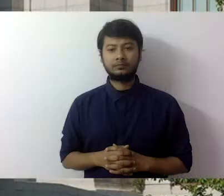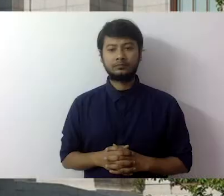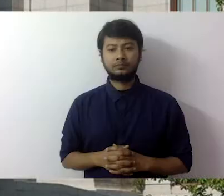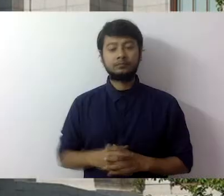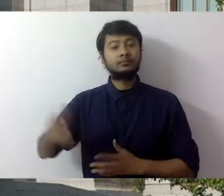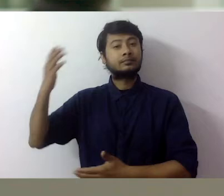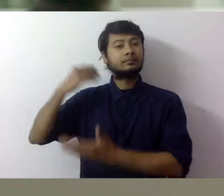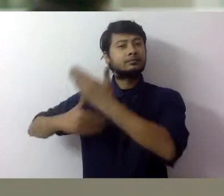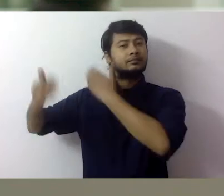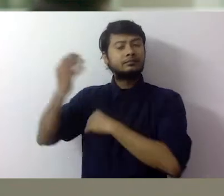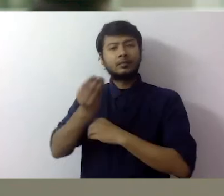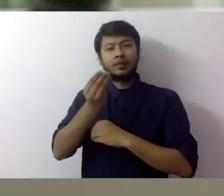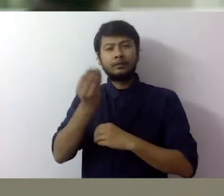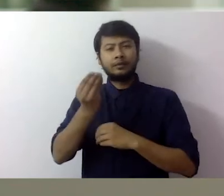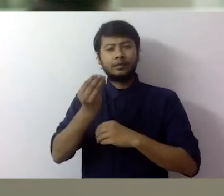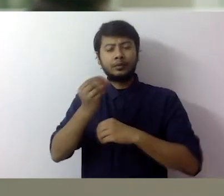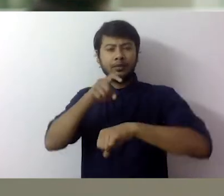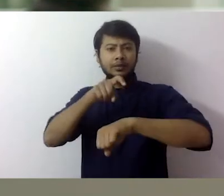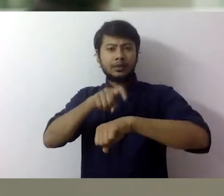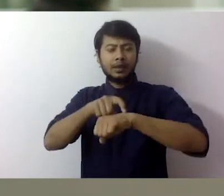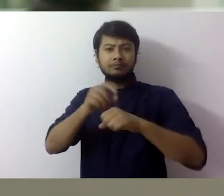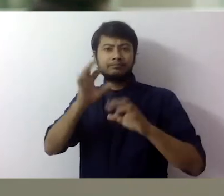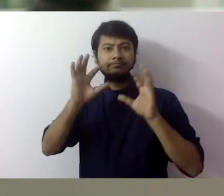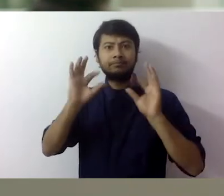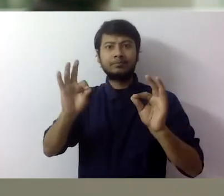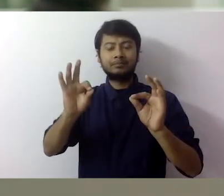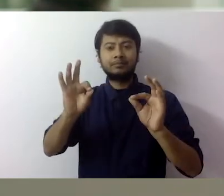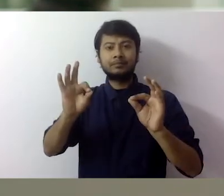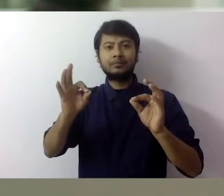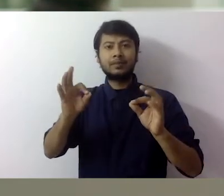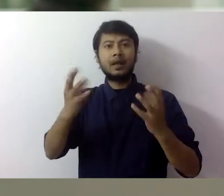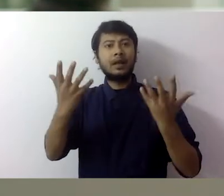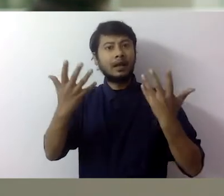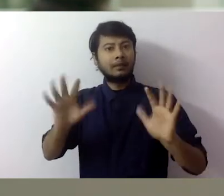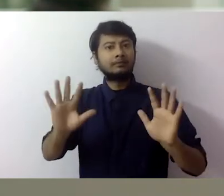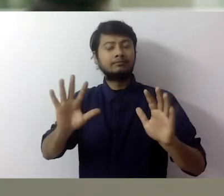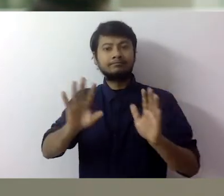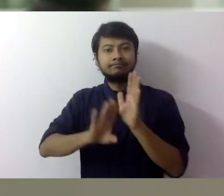There are some moments in history, just the right time and the right place, when incredible